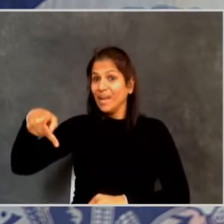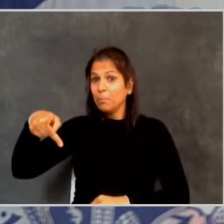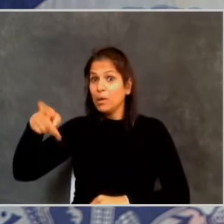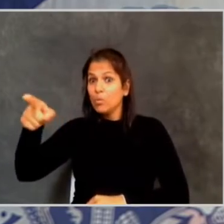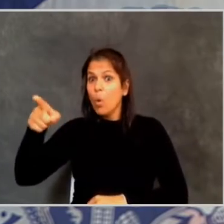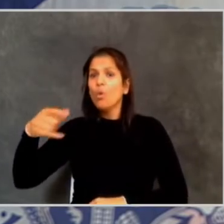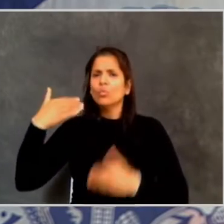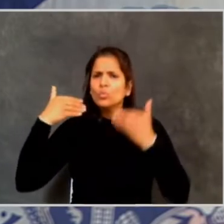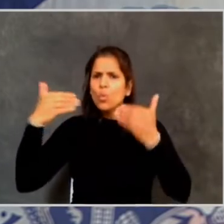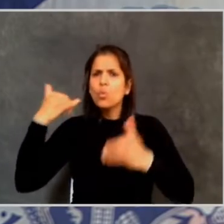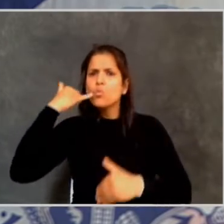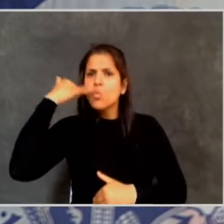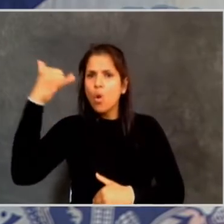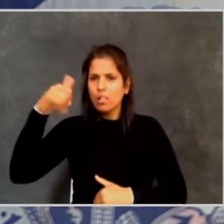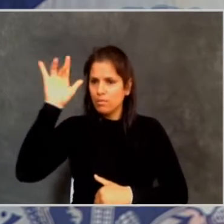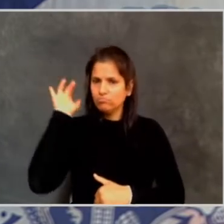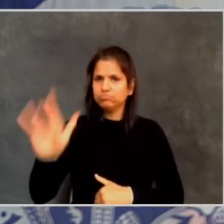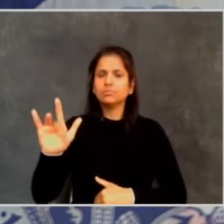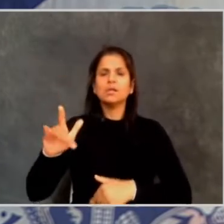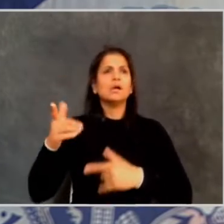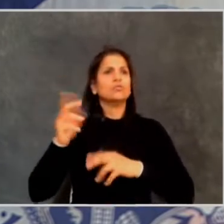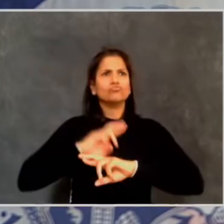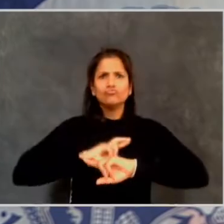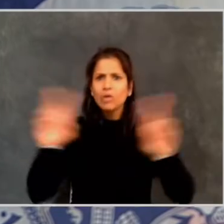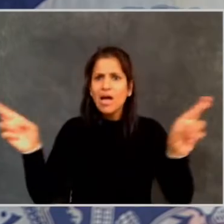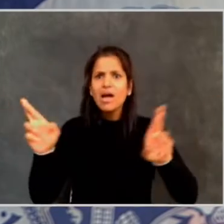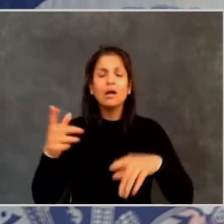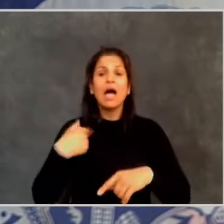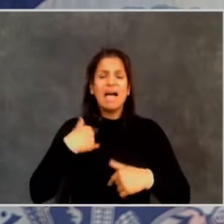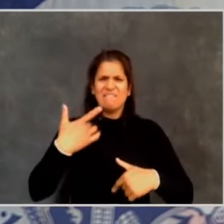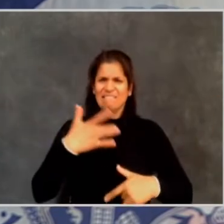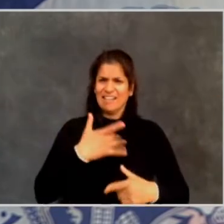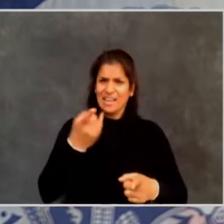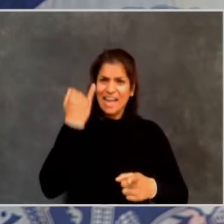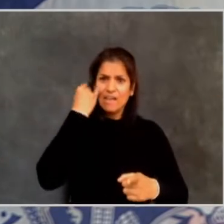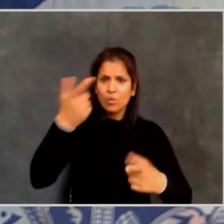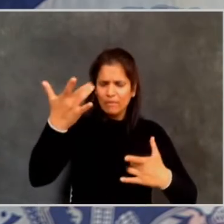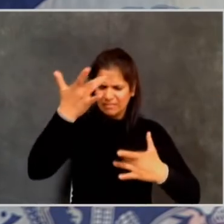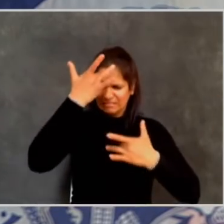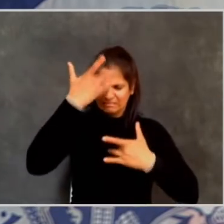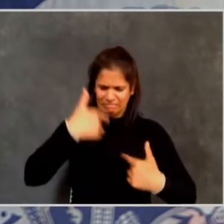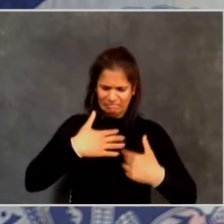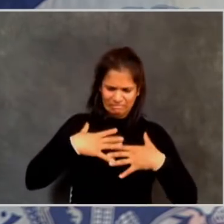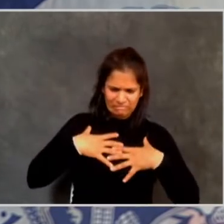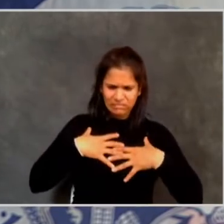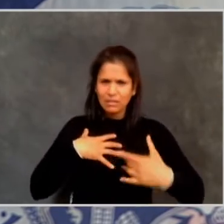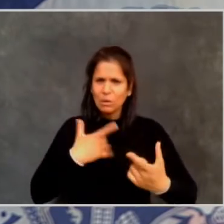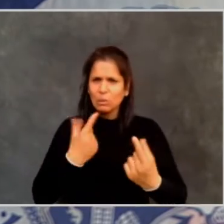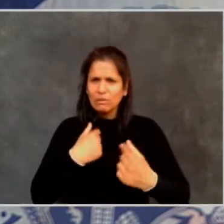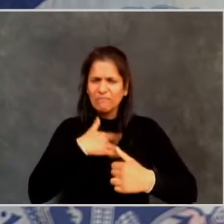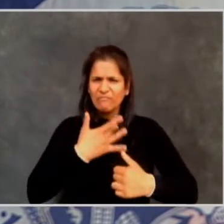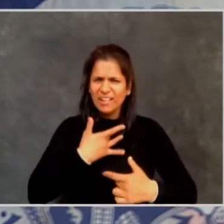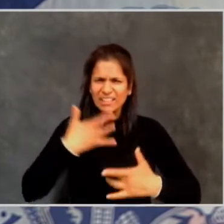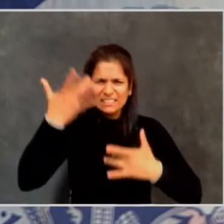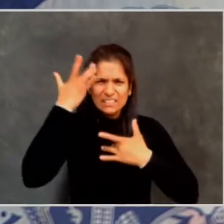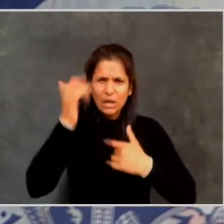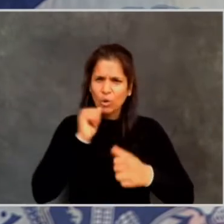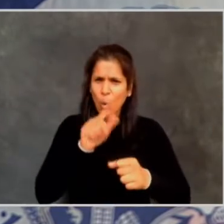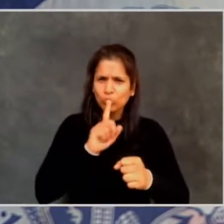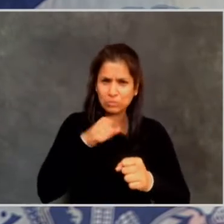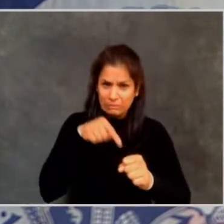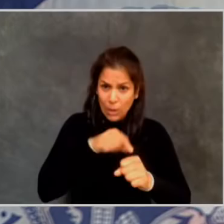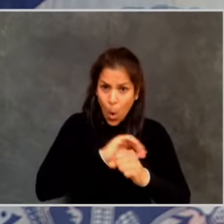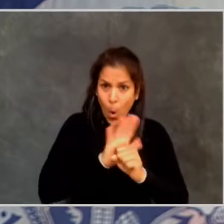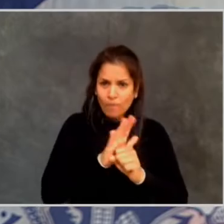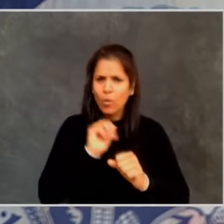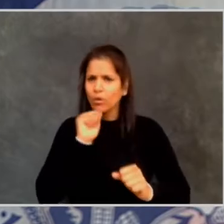feel confident that anyone who needs to talk stuff through in multiple languages can have that kind of back and